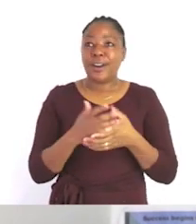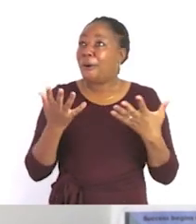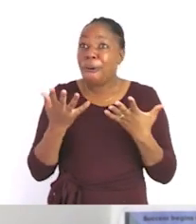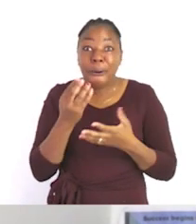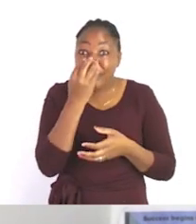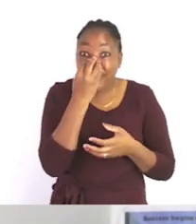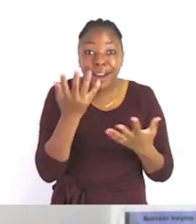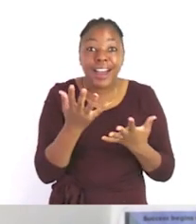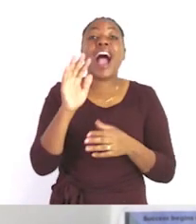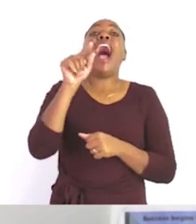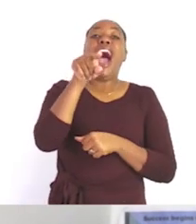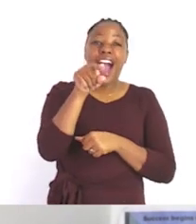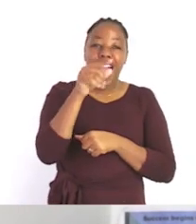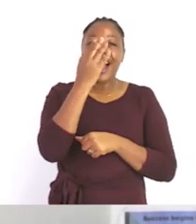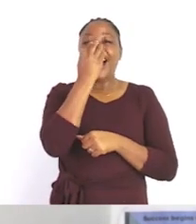he?